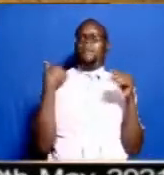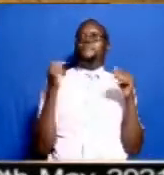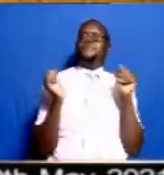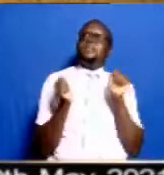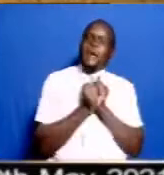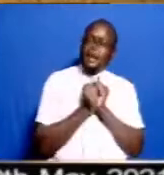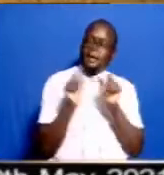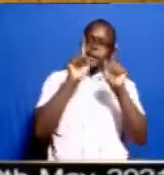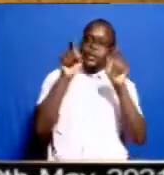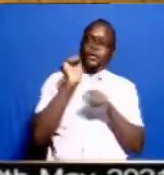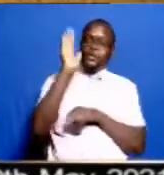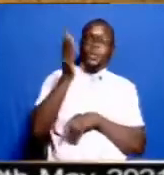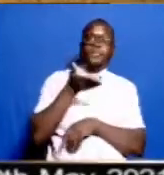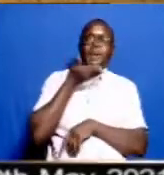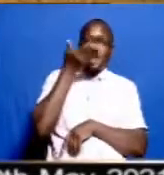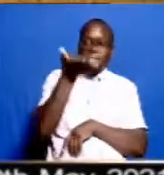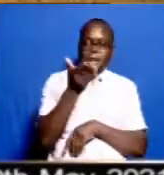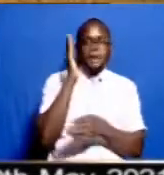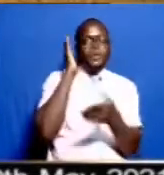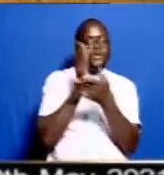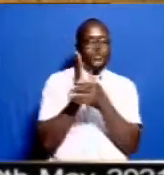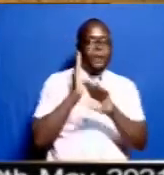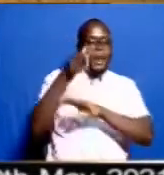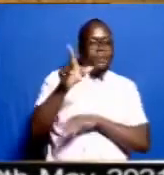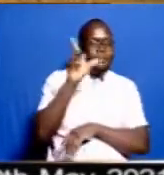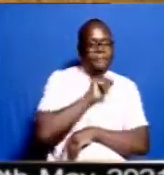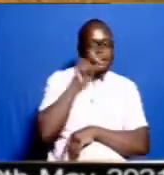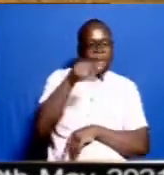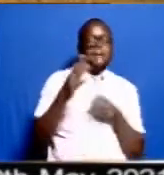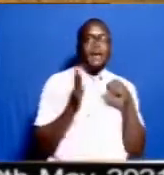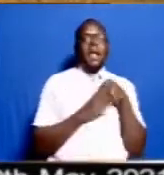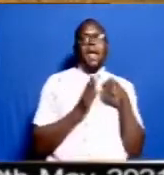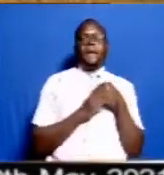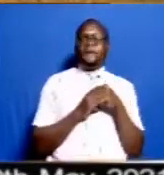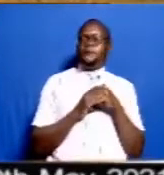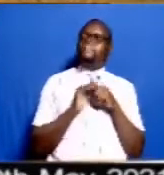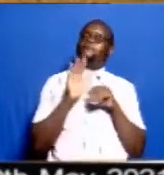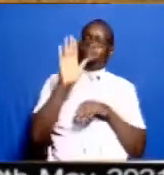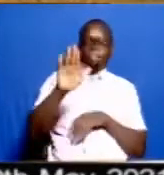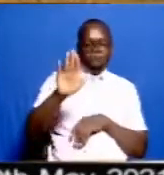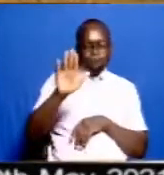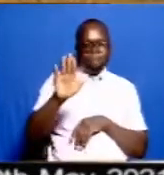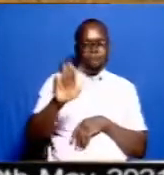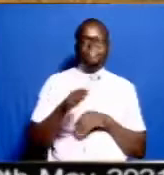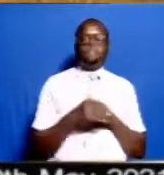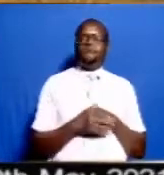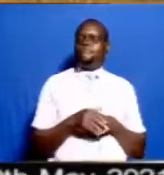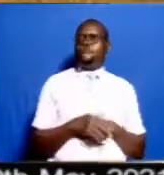your question will be answered, actually immediately after order number 9. So just relax.